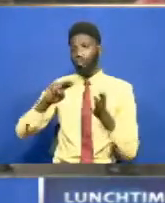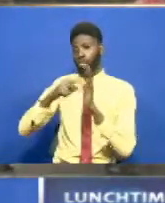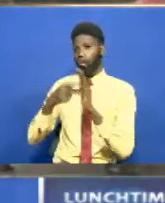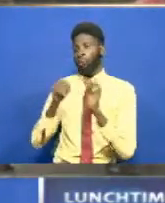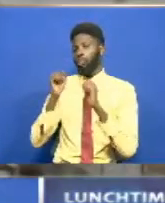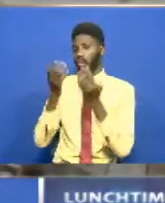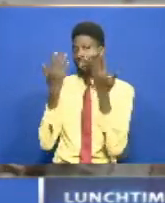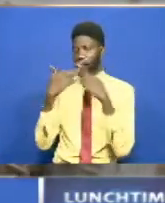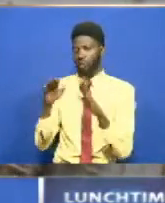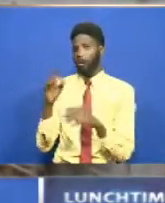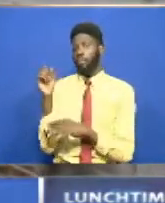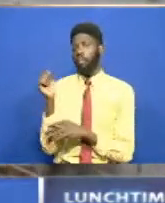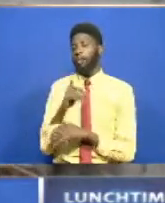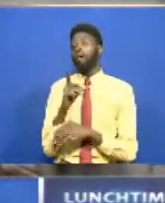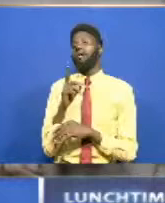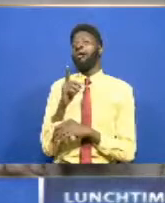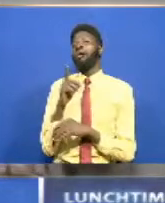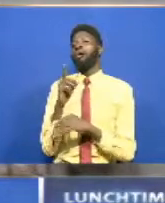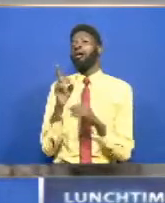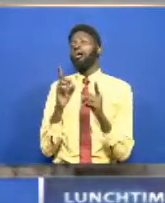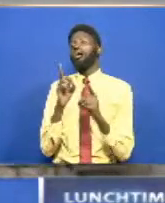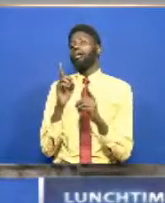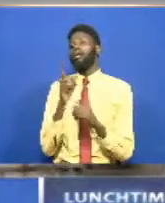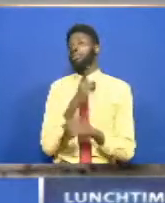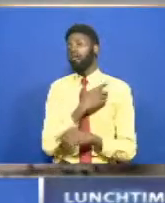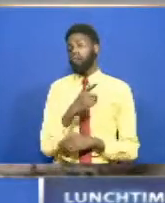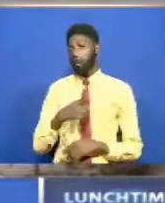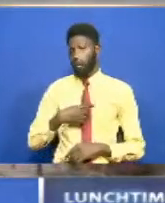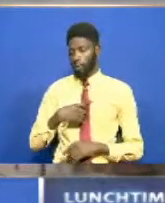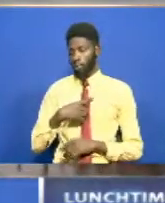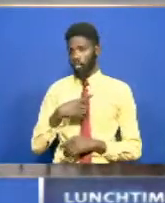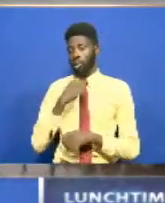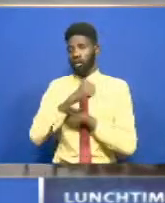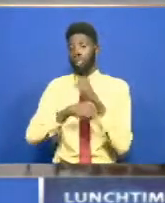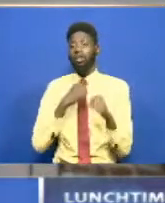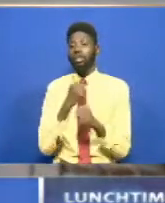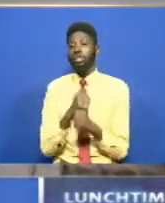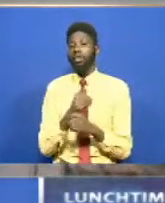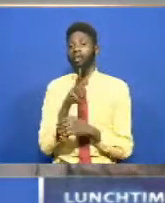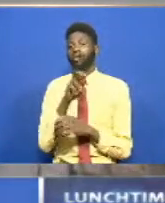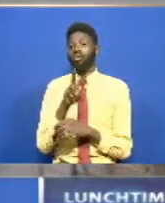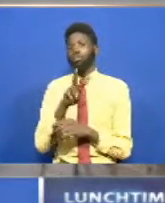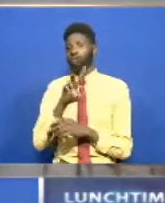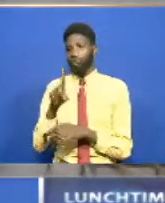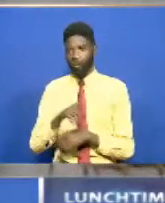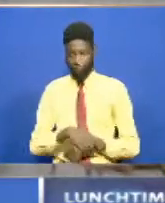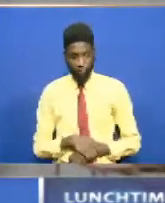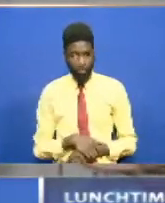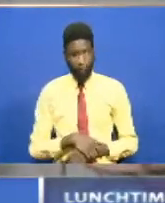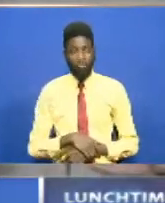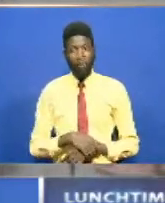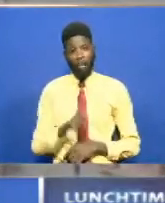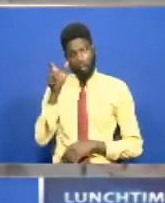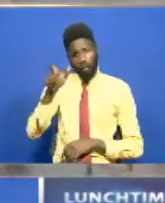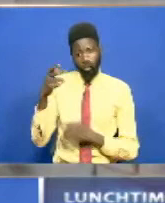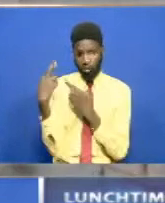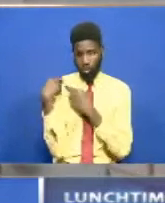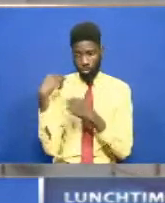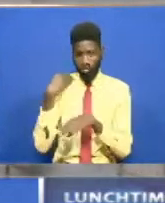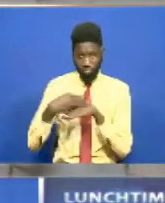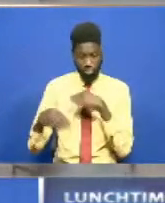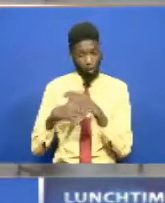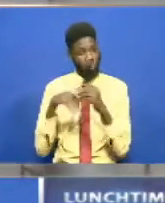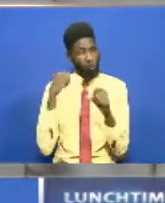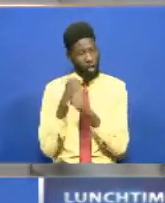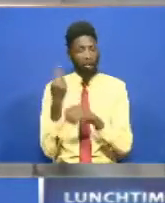of December 2021. More equipment has been taken to increase workflow. The contractor has been working on two shifts, day and